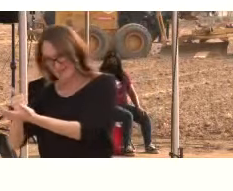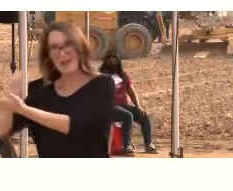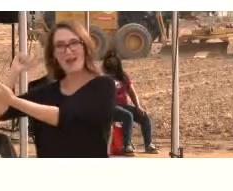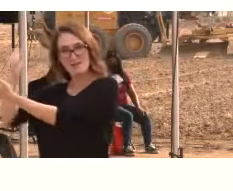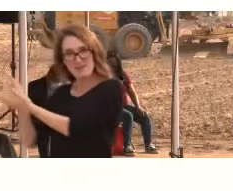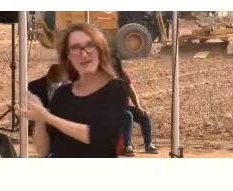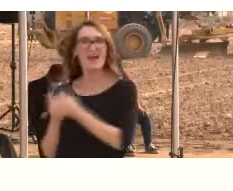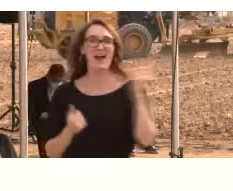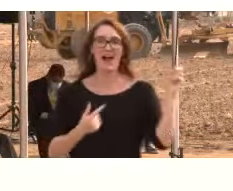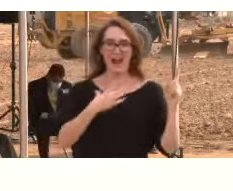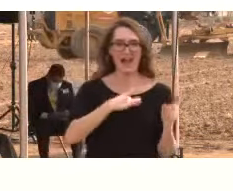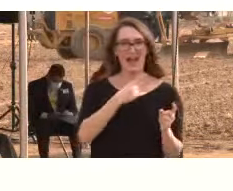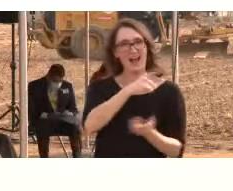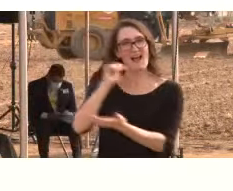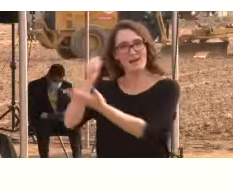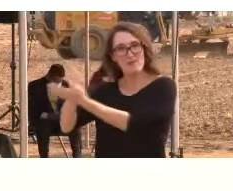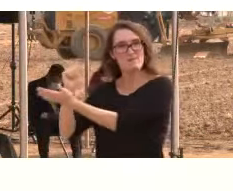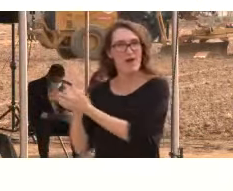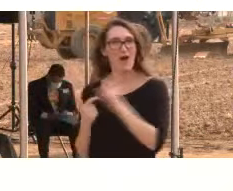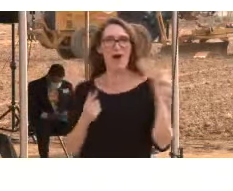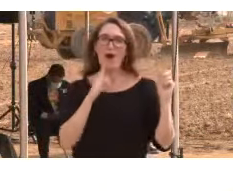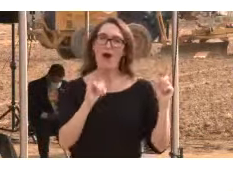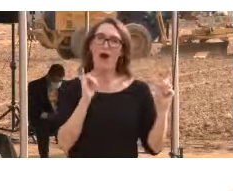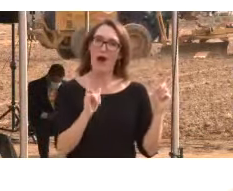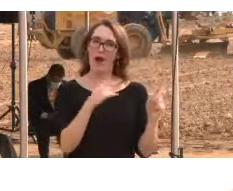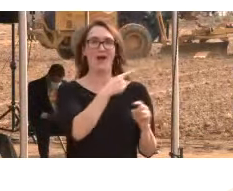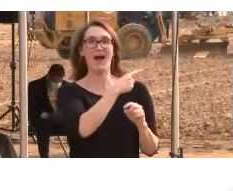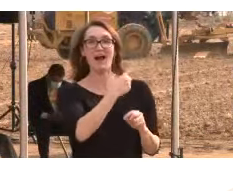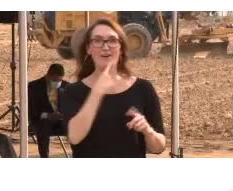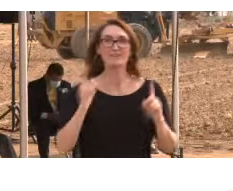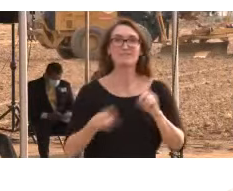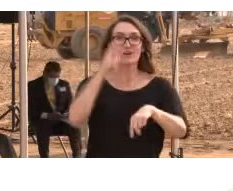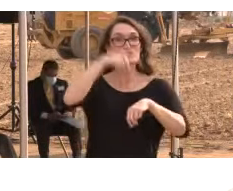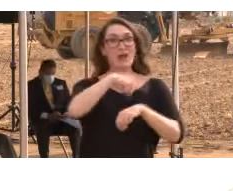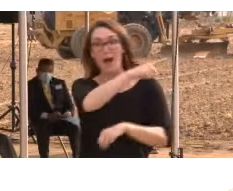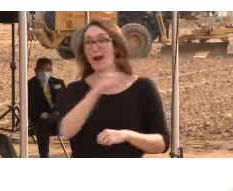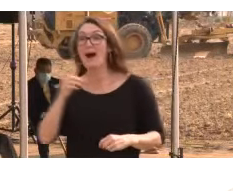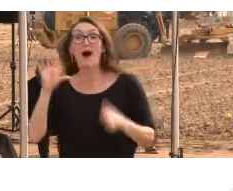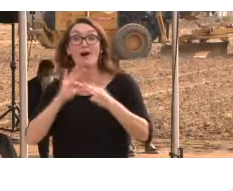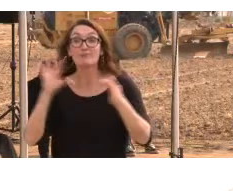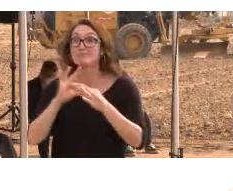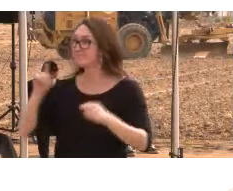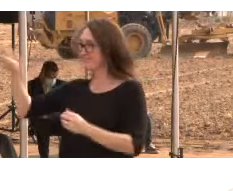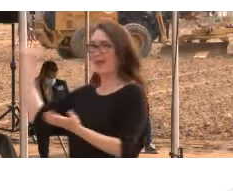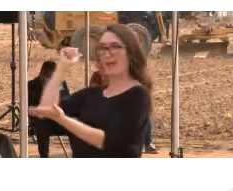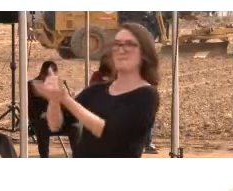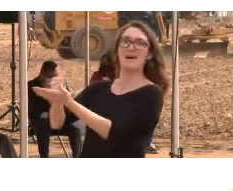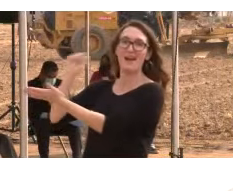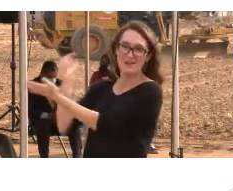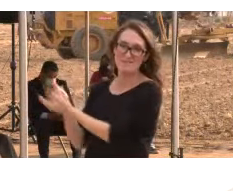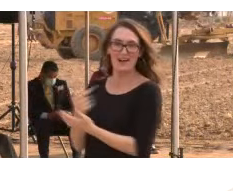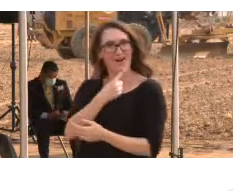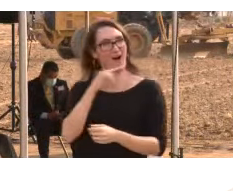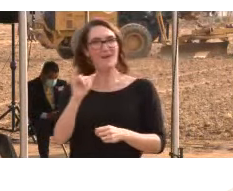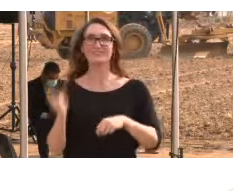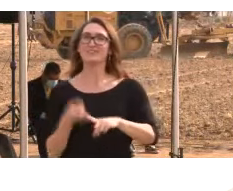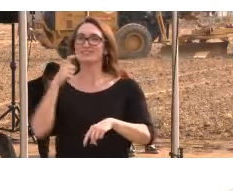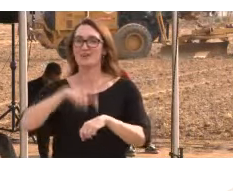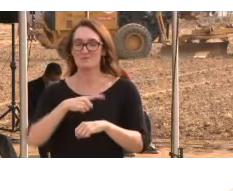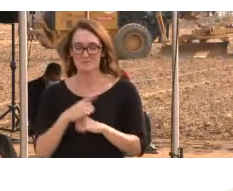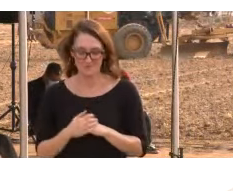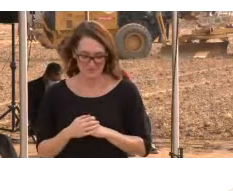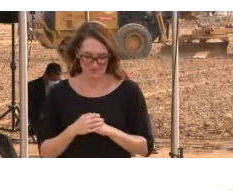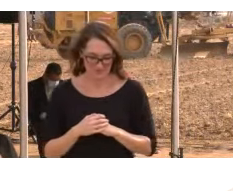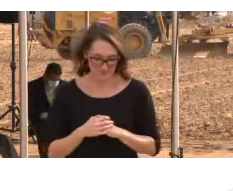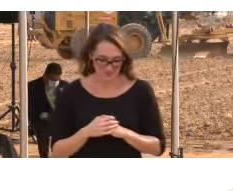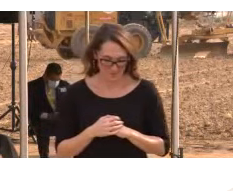I like the amens. That's pretty good. I don't know if I've ever gotten amens before, Pastor Lewis. Okay. We are, as a district,